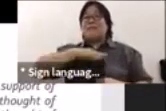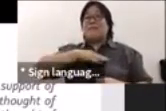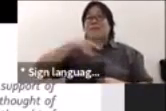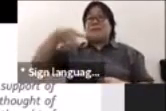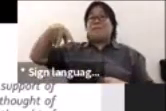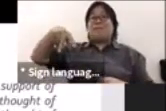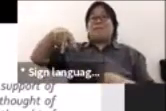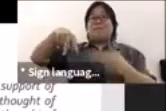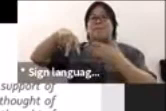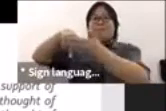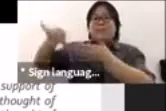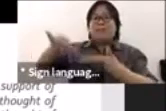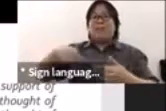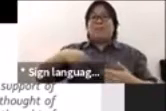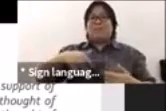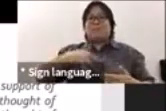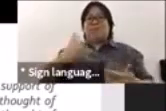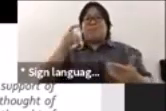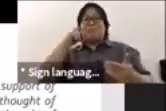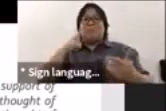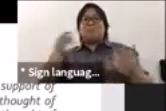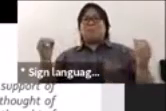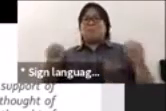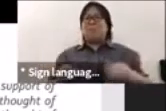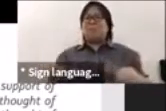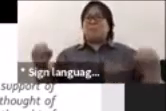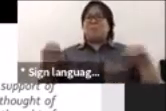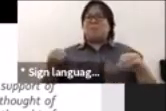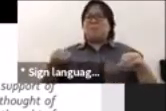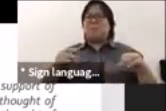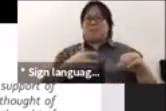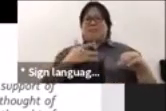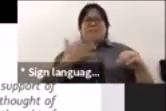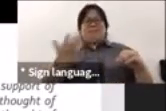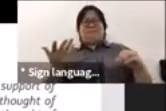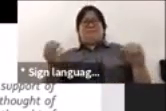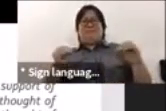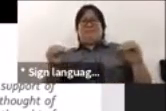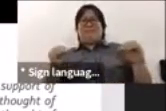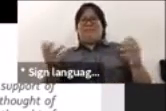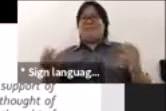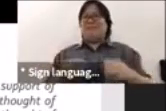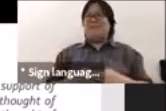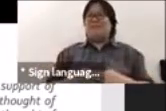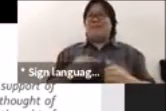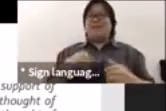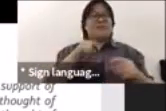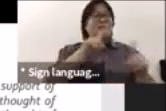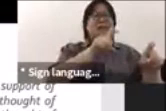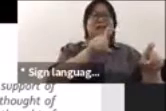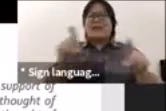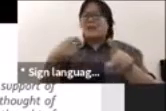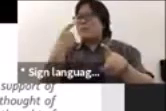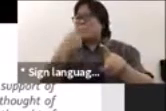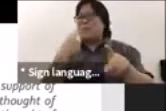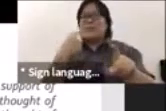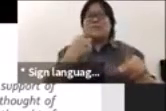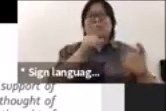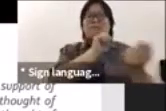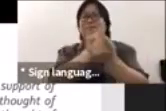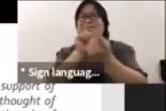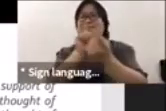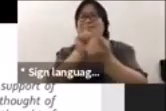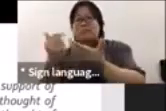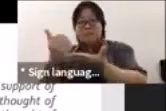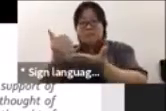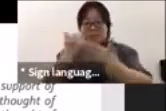said that I don't feel a sexual drive at all. Whom I would ask about this problem? We cannot afford a good treatment. I